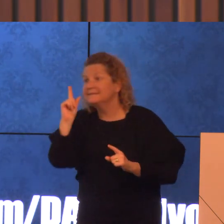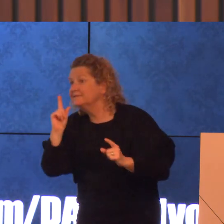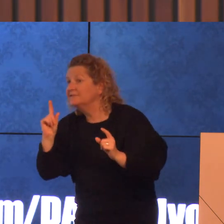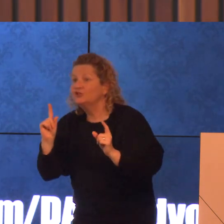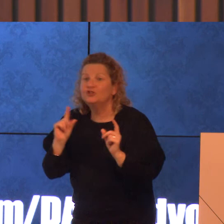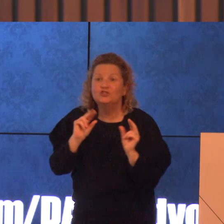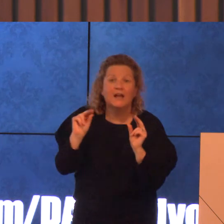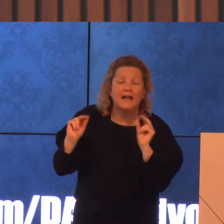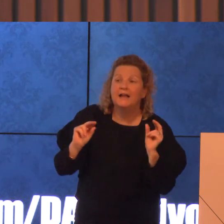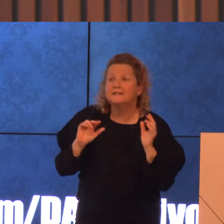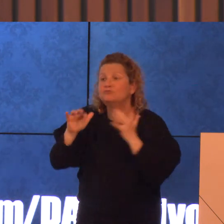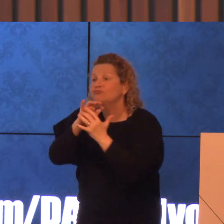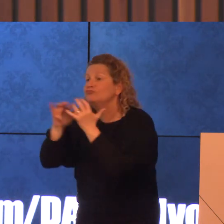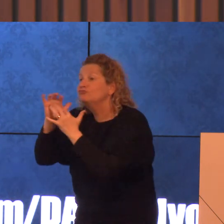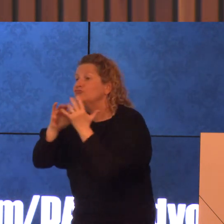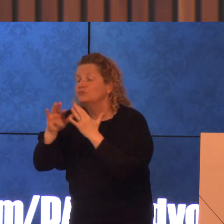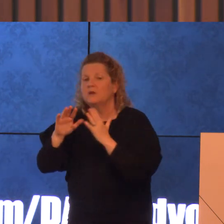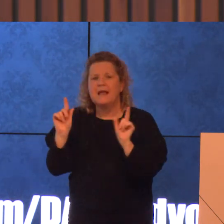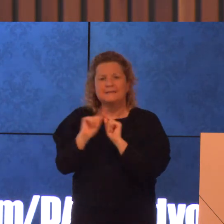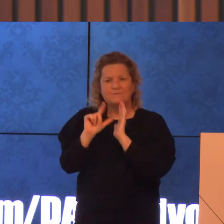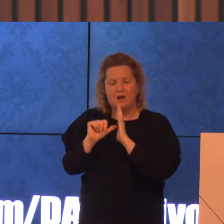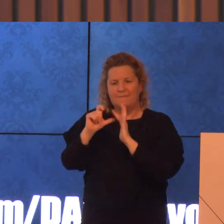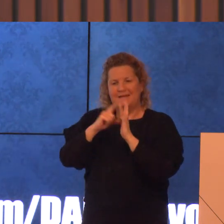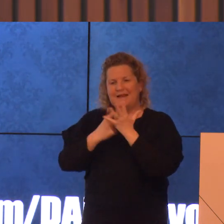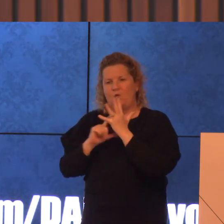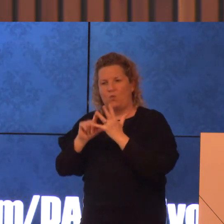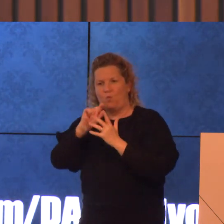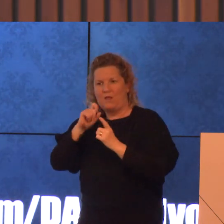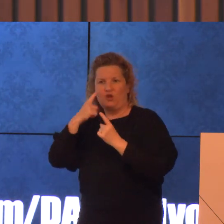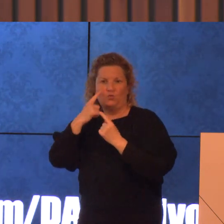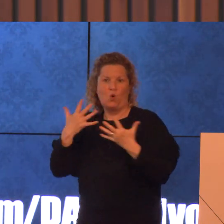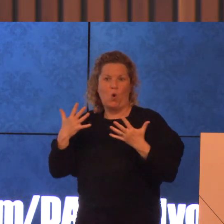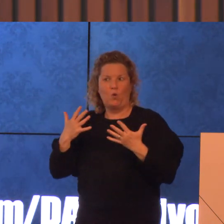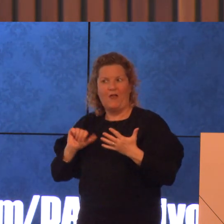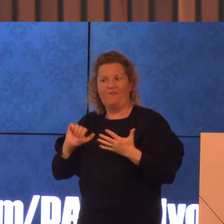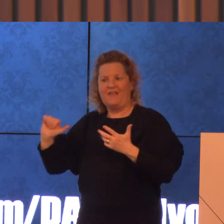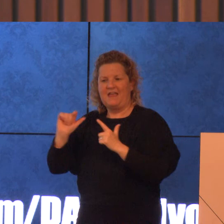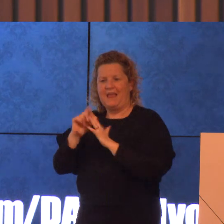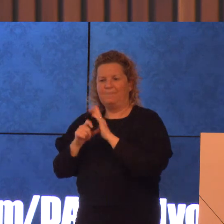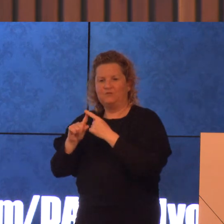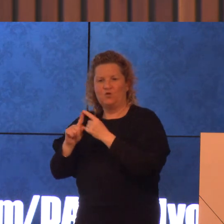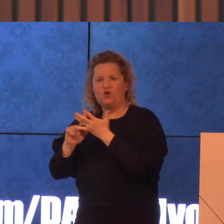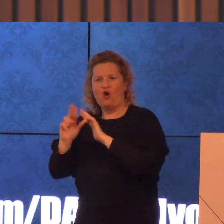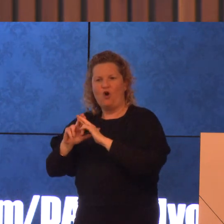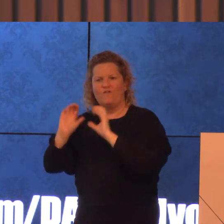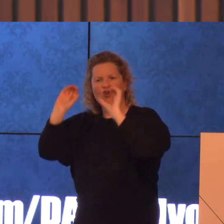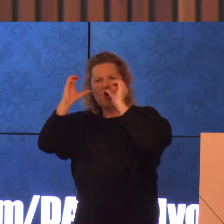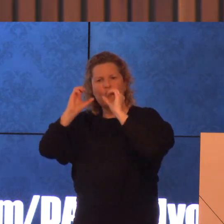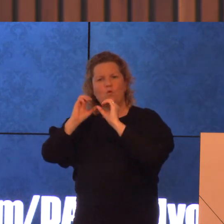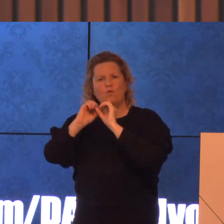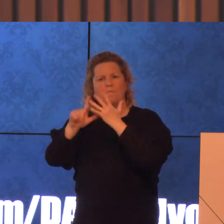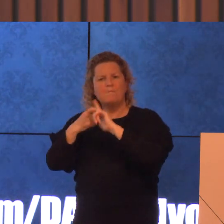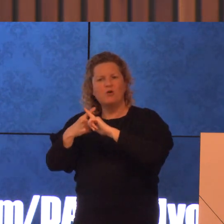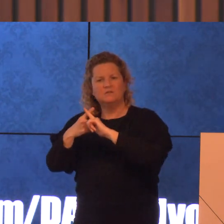be showing, Daru will also be showing their very own episode of Gogglebox. Now, clearly, I